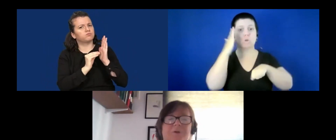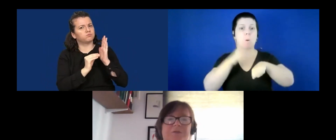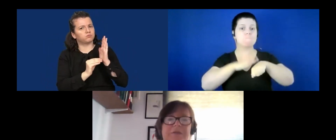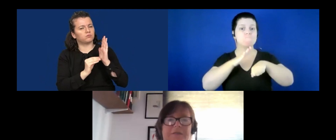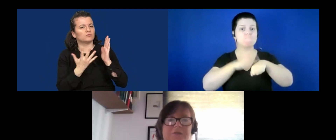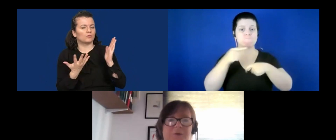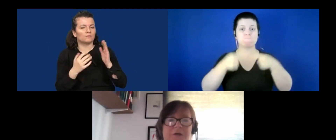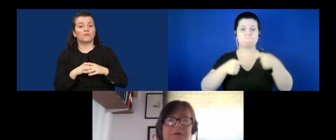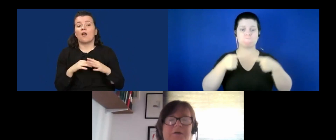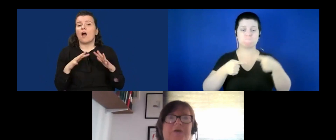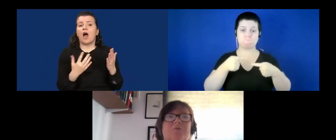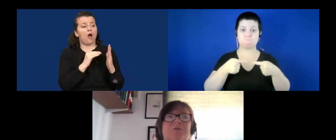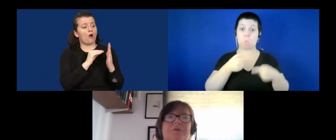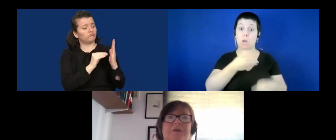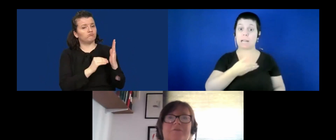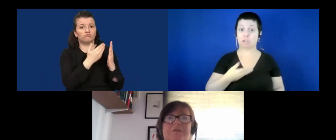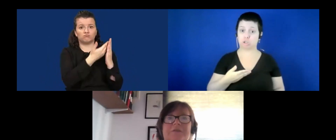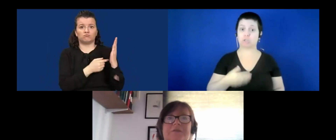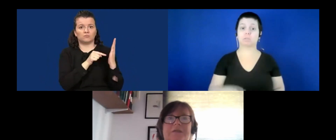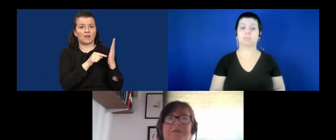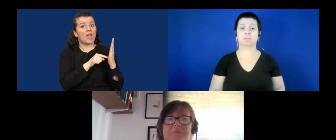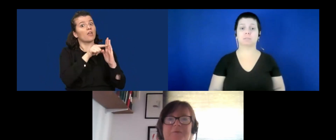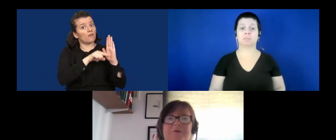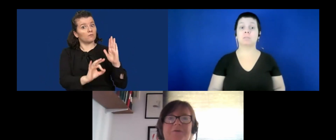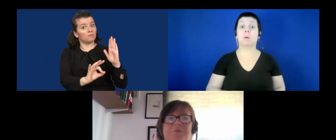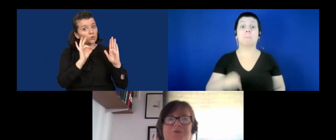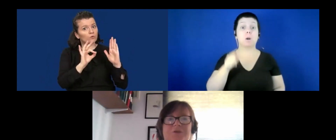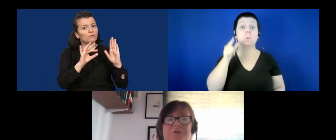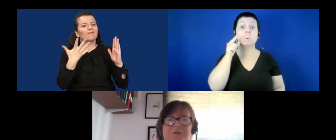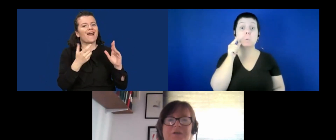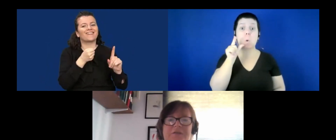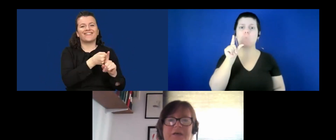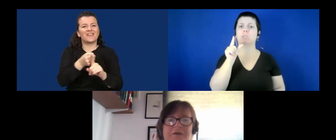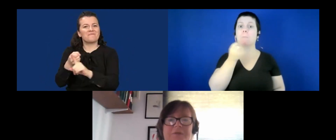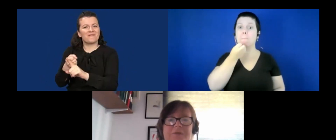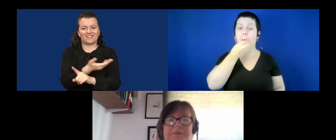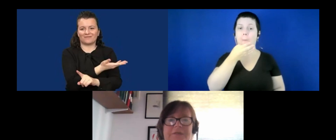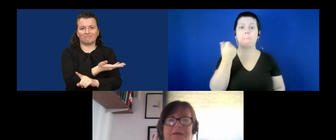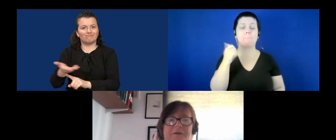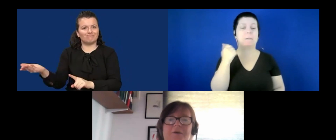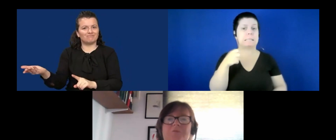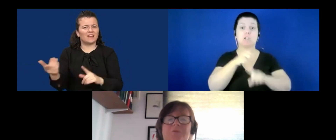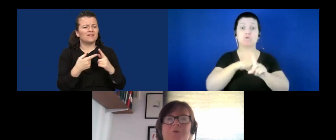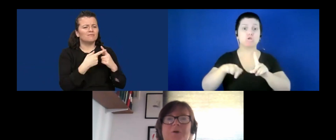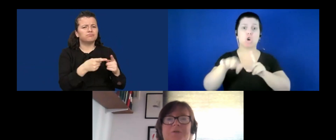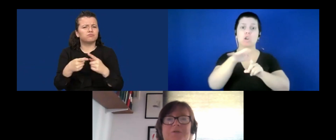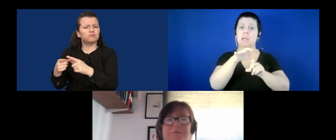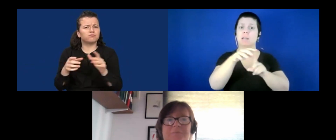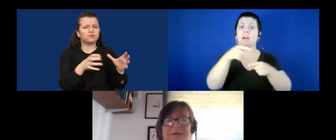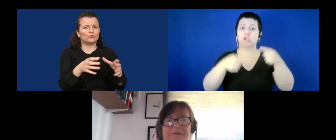effective, policy needs to work at all different levels in society, and we're very fortunate to have with us today